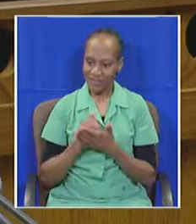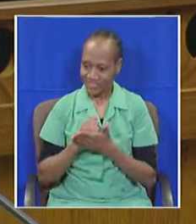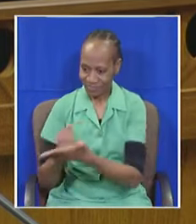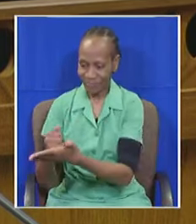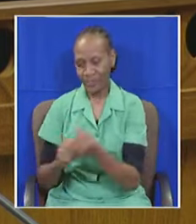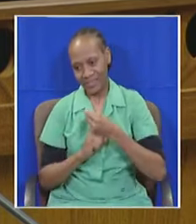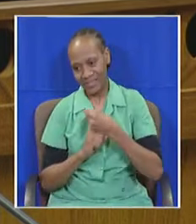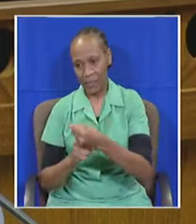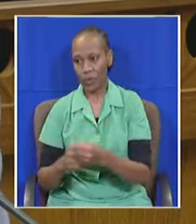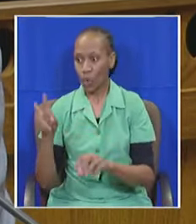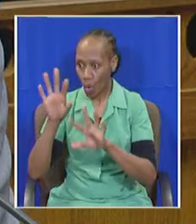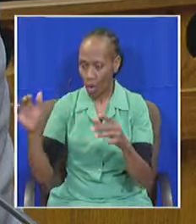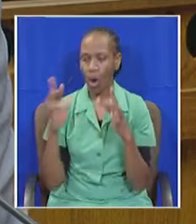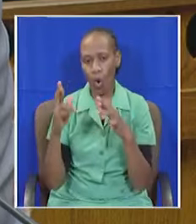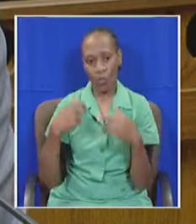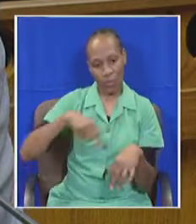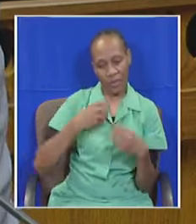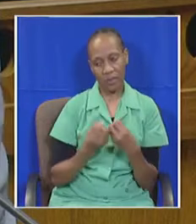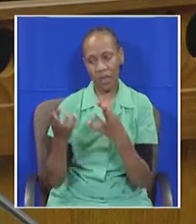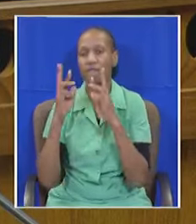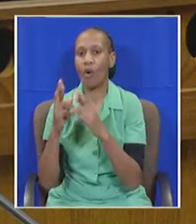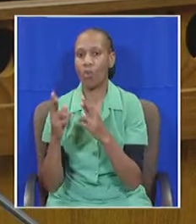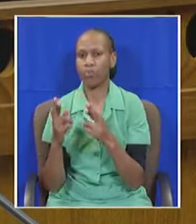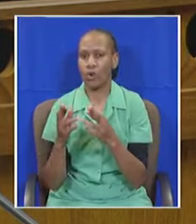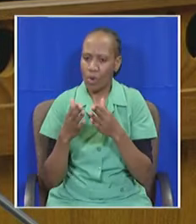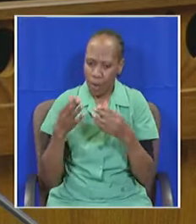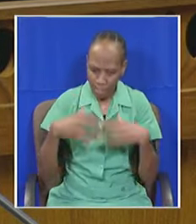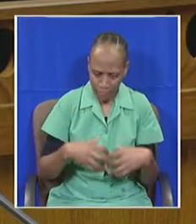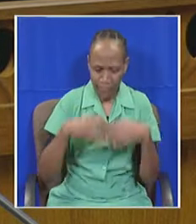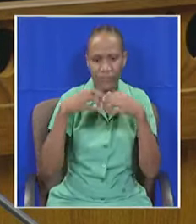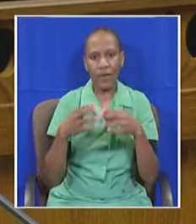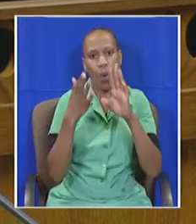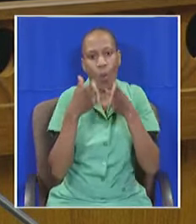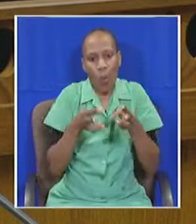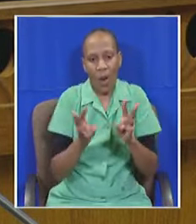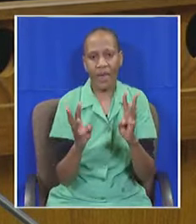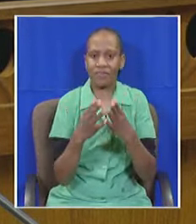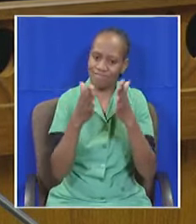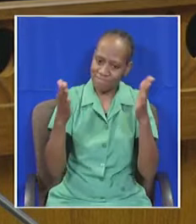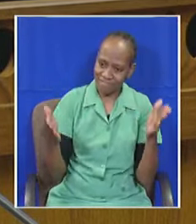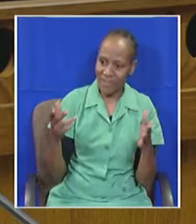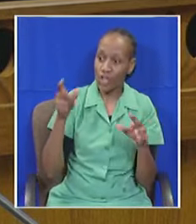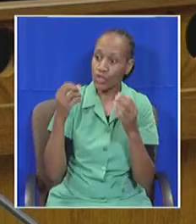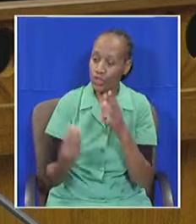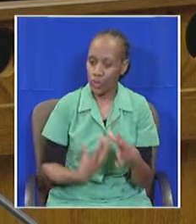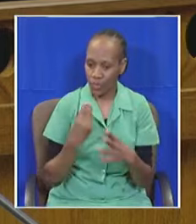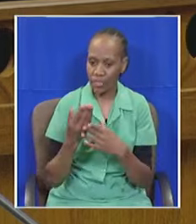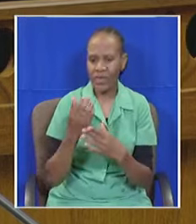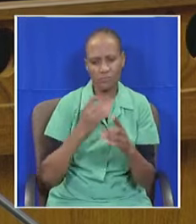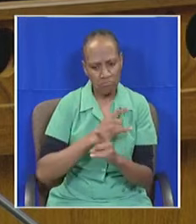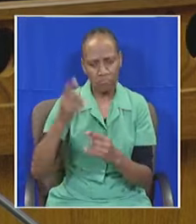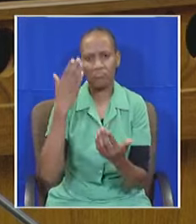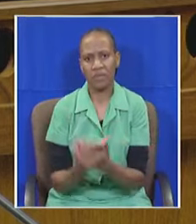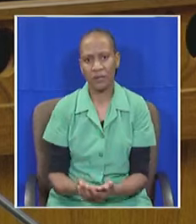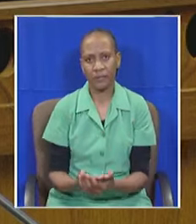us as political leaders of this country to create an enabling environment in which they can succeed. This